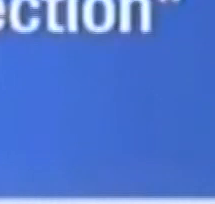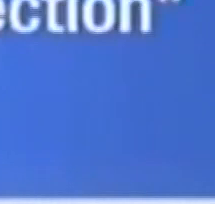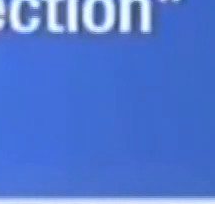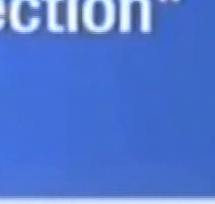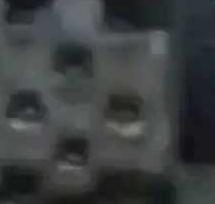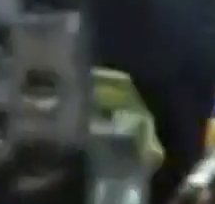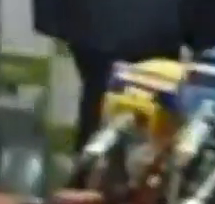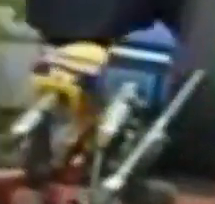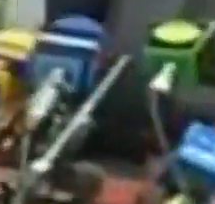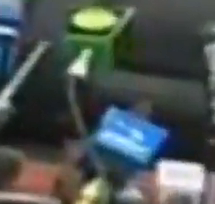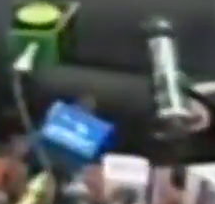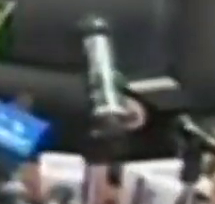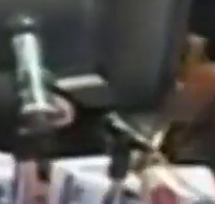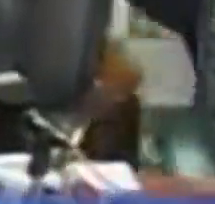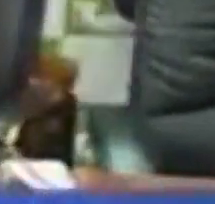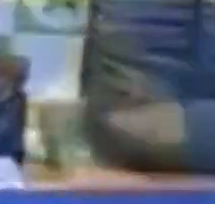declaration of winner.